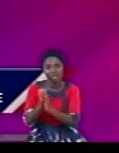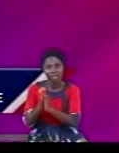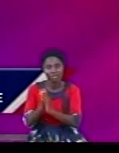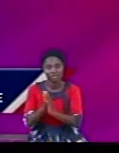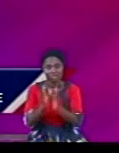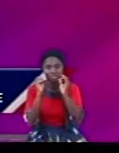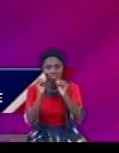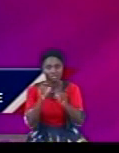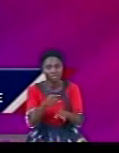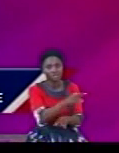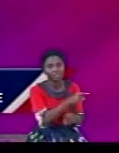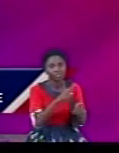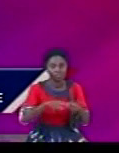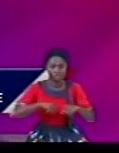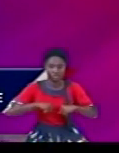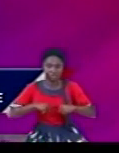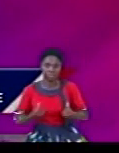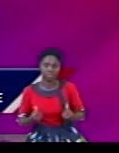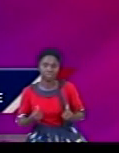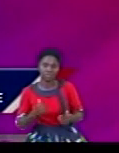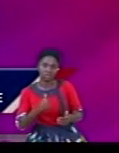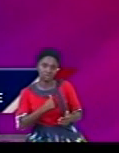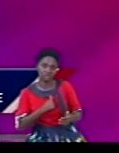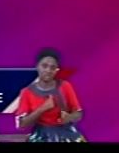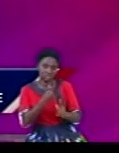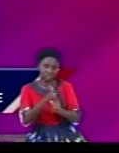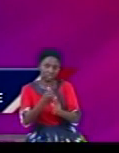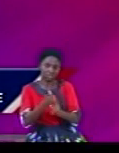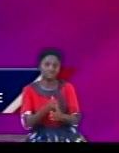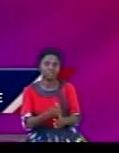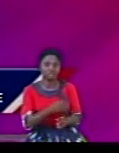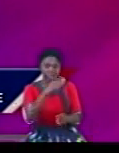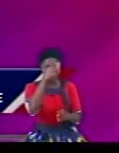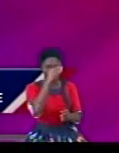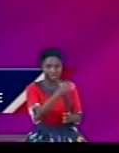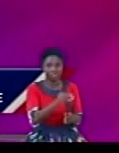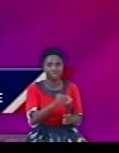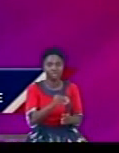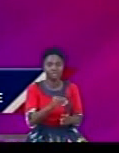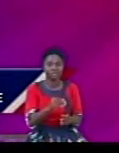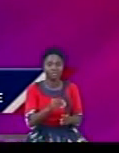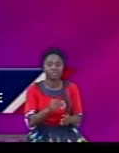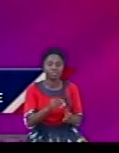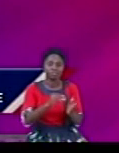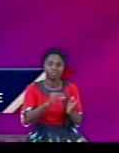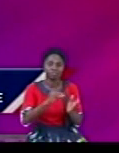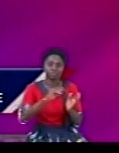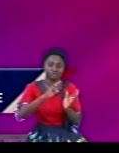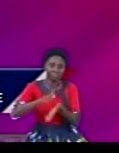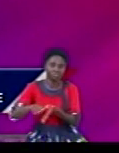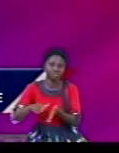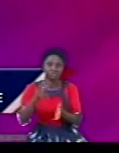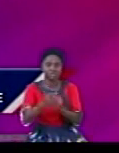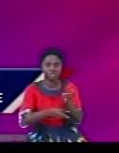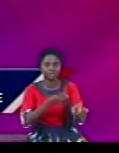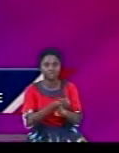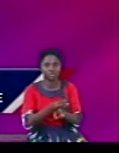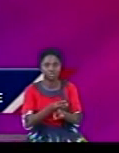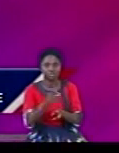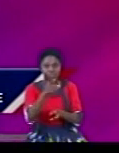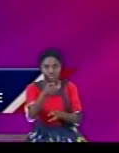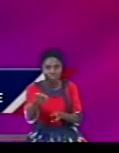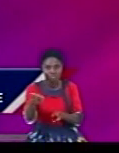Lord. He was dead to the comments and the criticisms of the world. Pray to God and say,